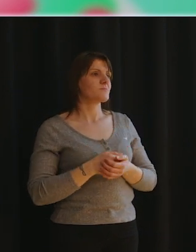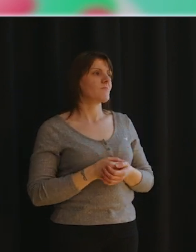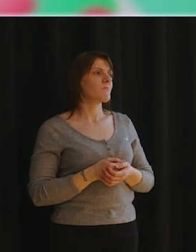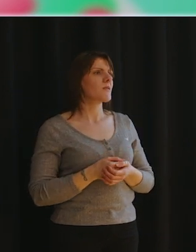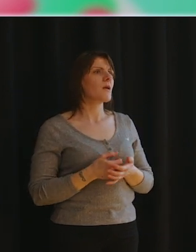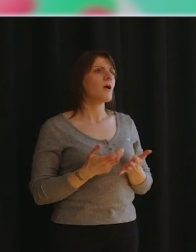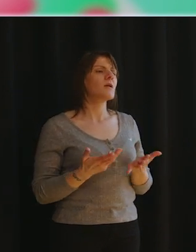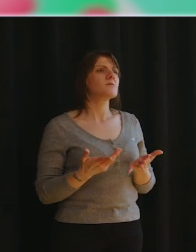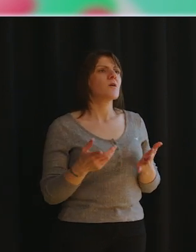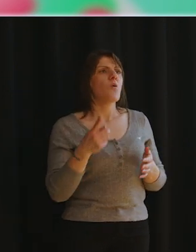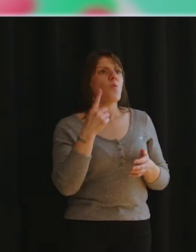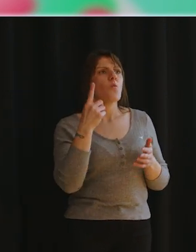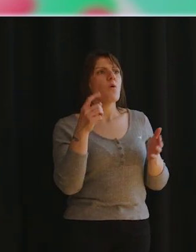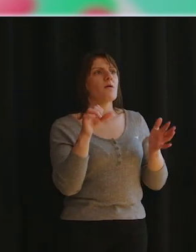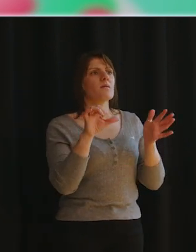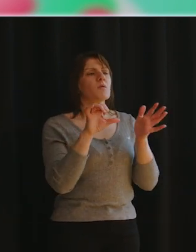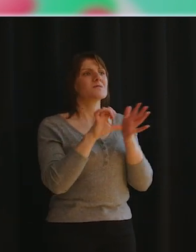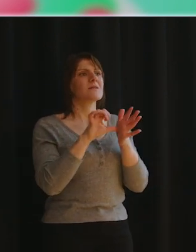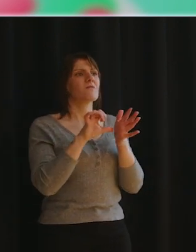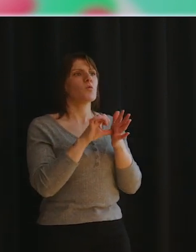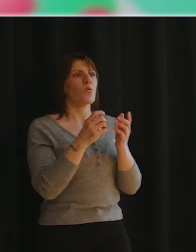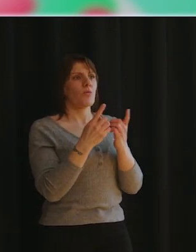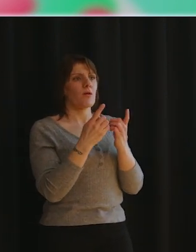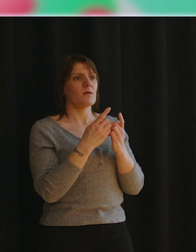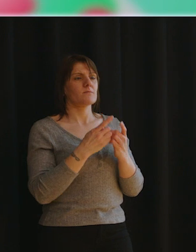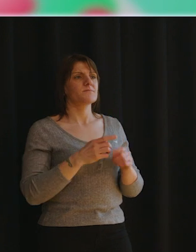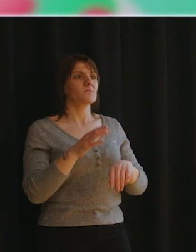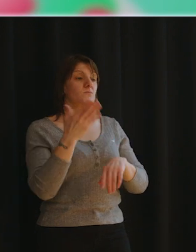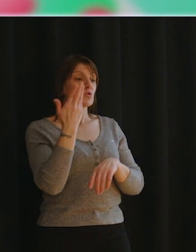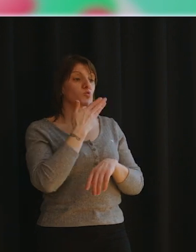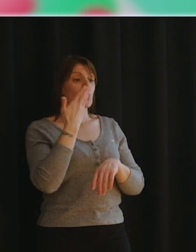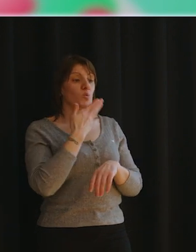One of the most difficult things that schools have is time.